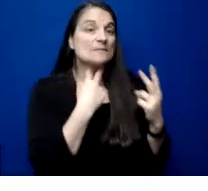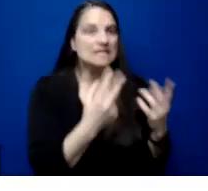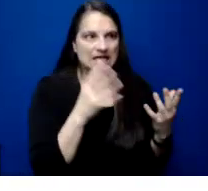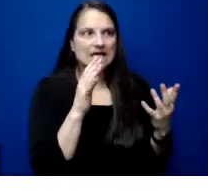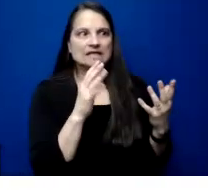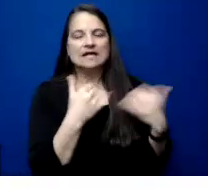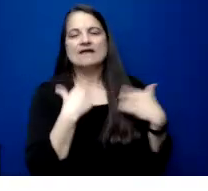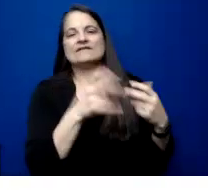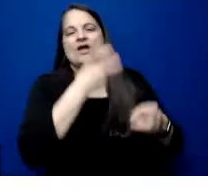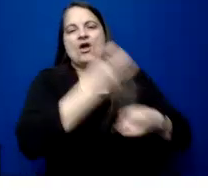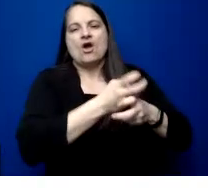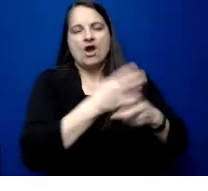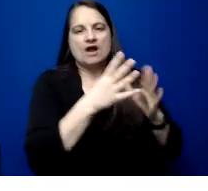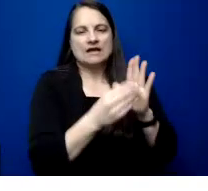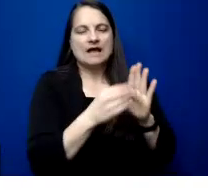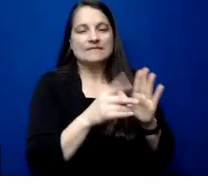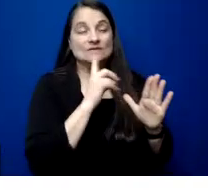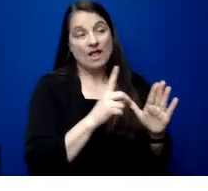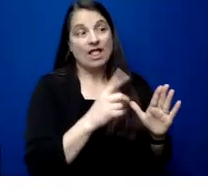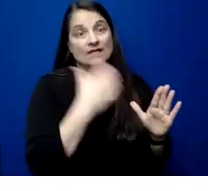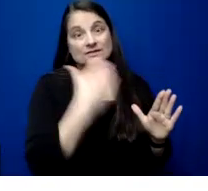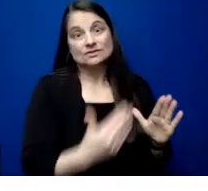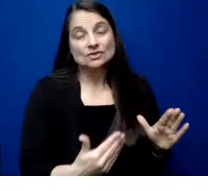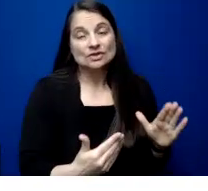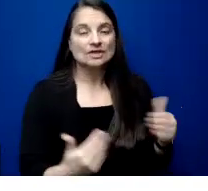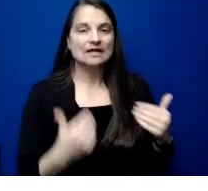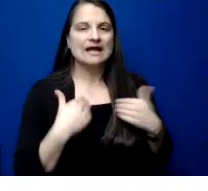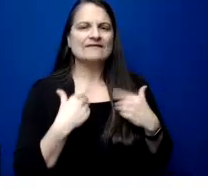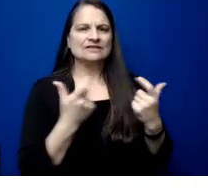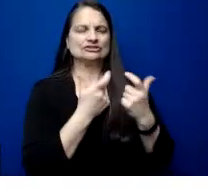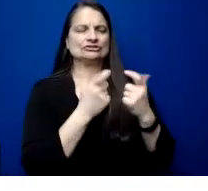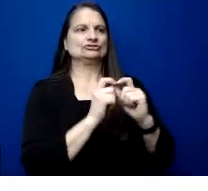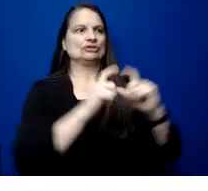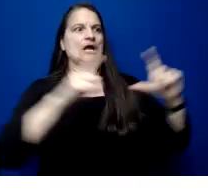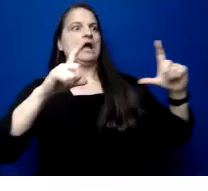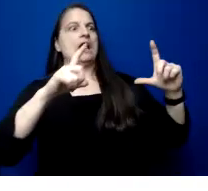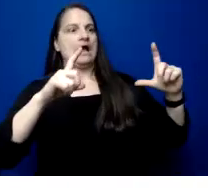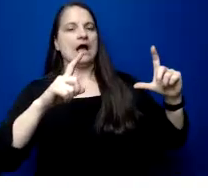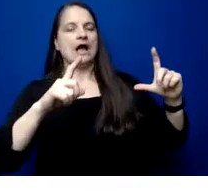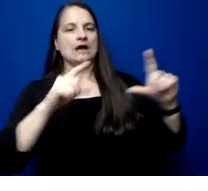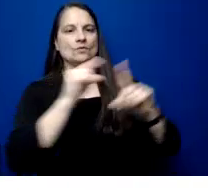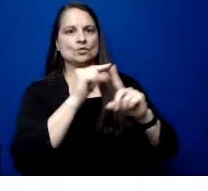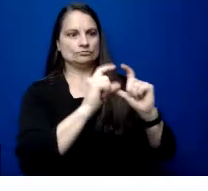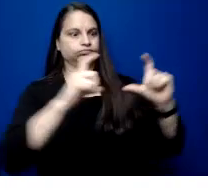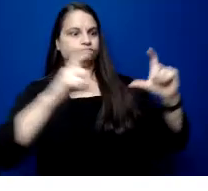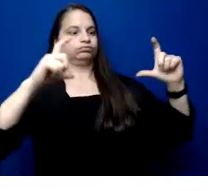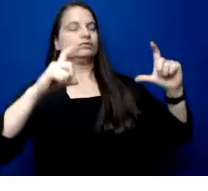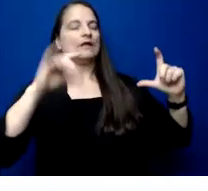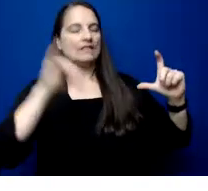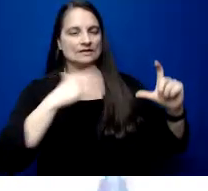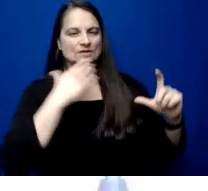copy as well makes it a lot easier for me at least. And having large print options, which again we'll go over that in a little bit.